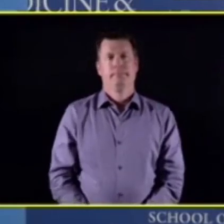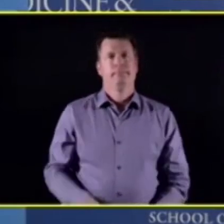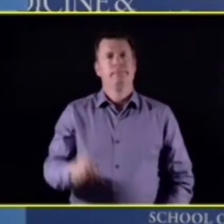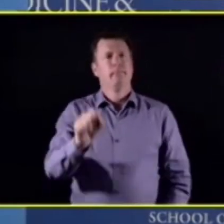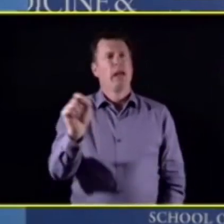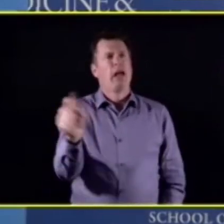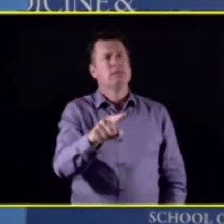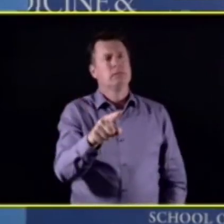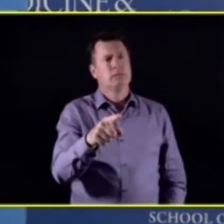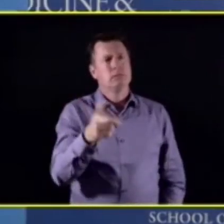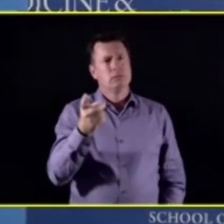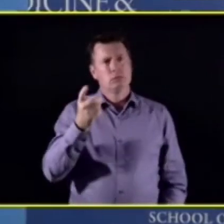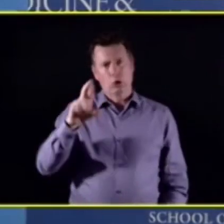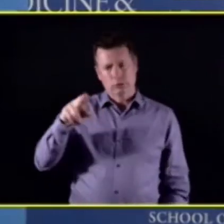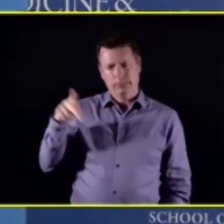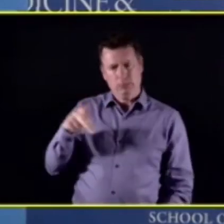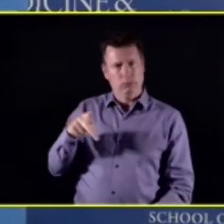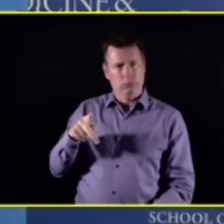scenario.